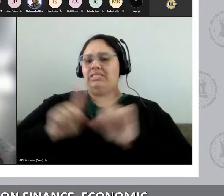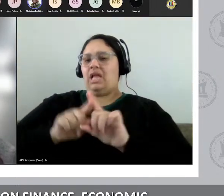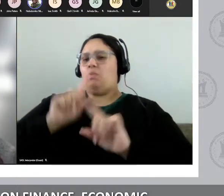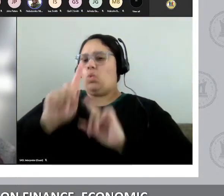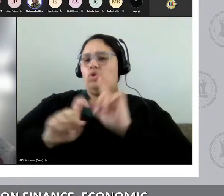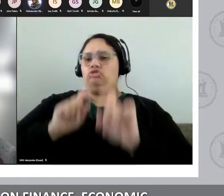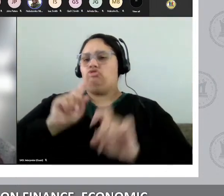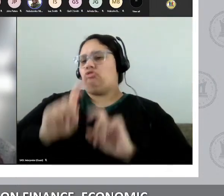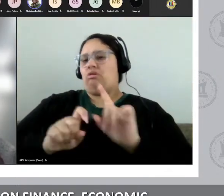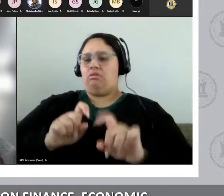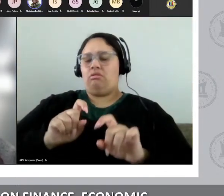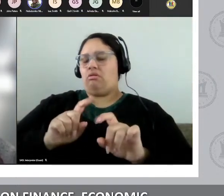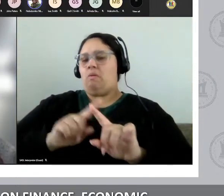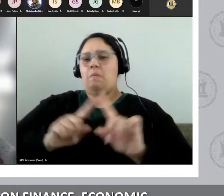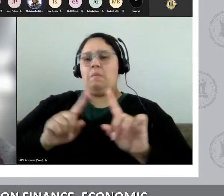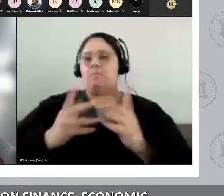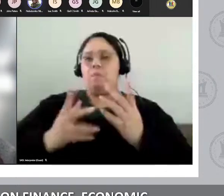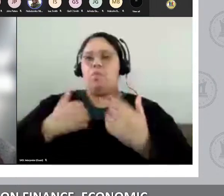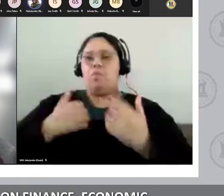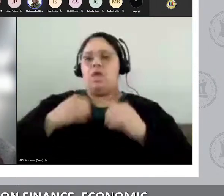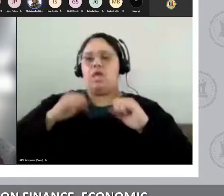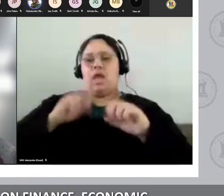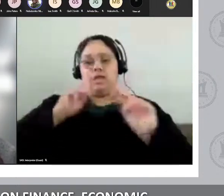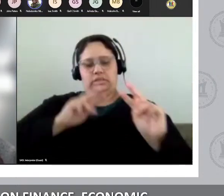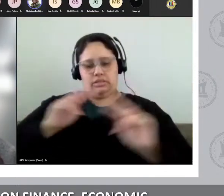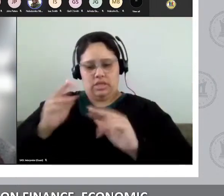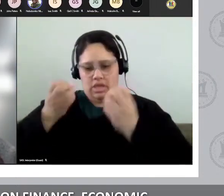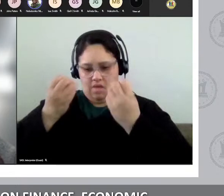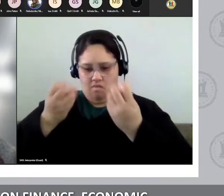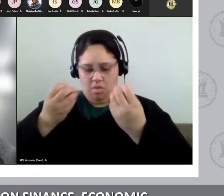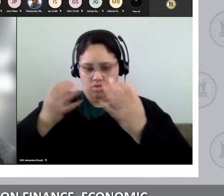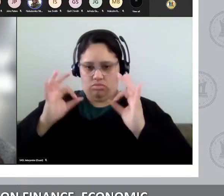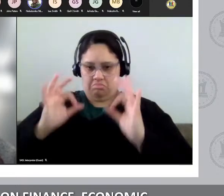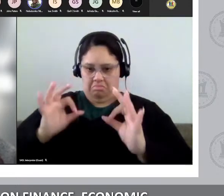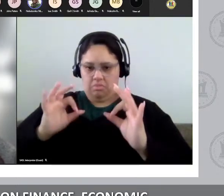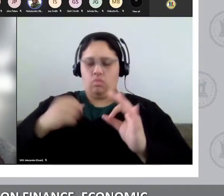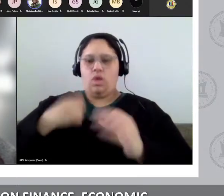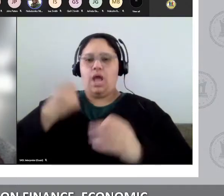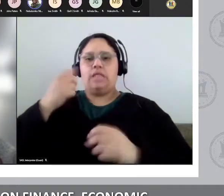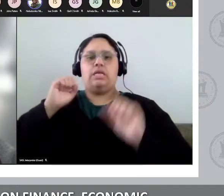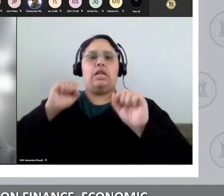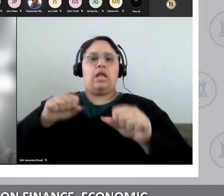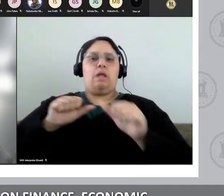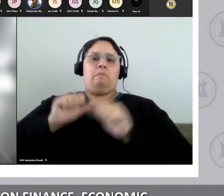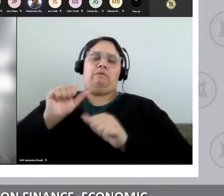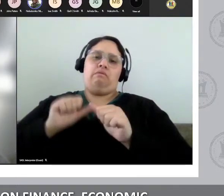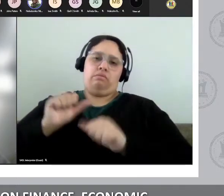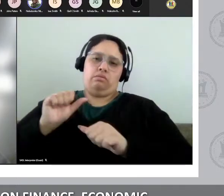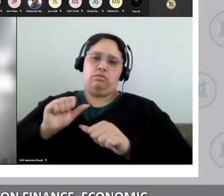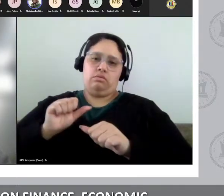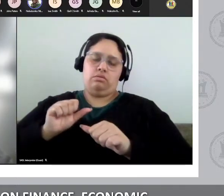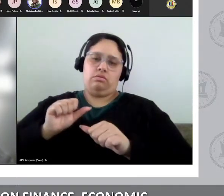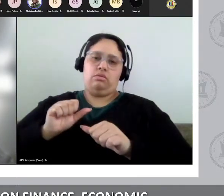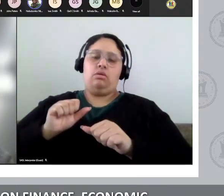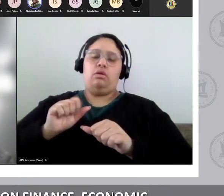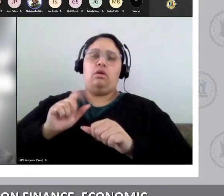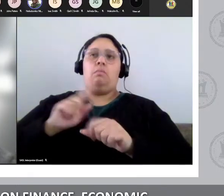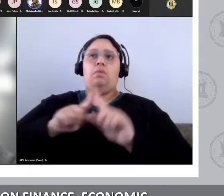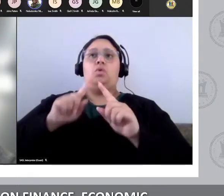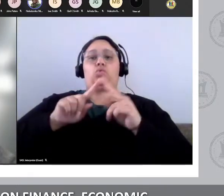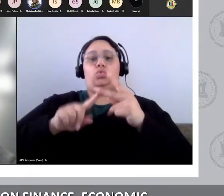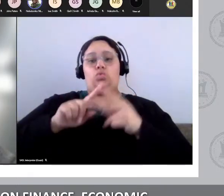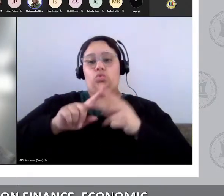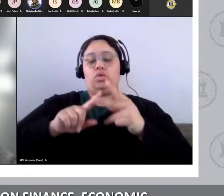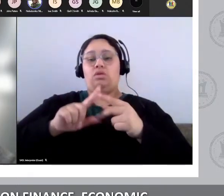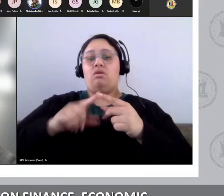that would have at least been able to look at the information to understand things better. Two things, Chair, I